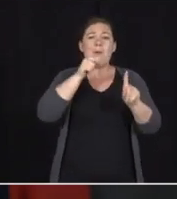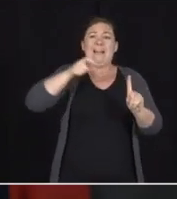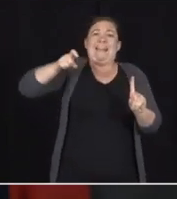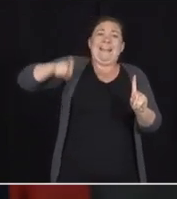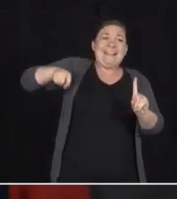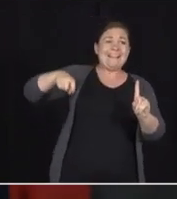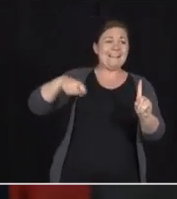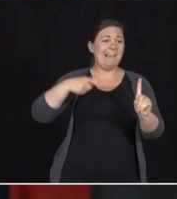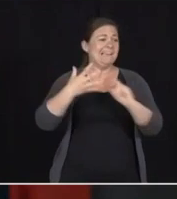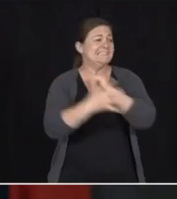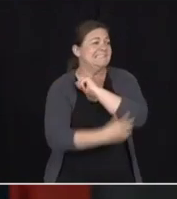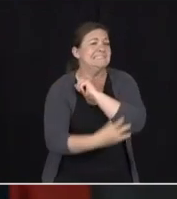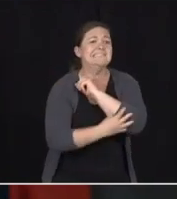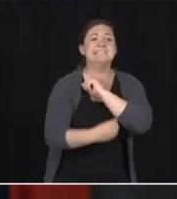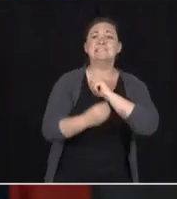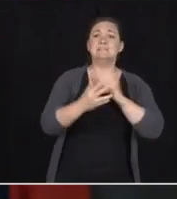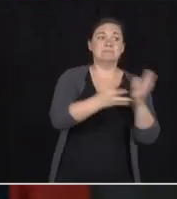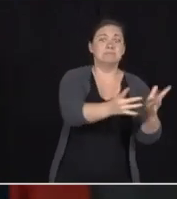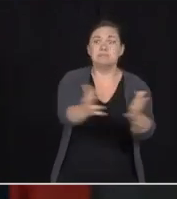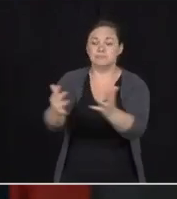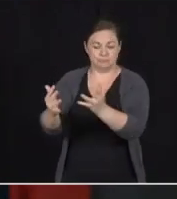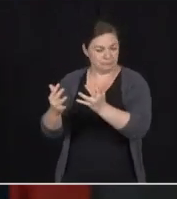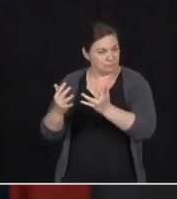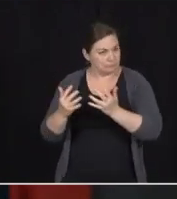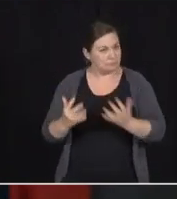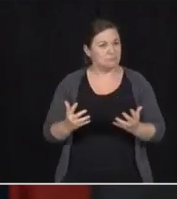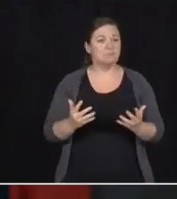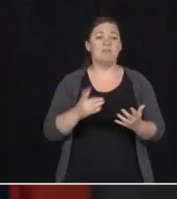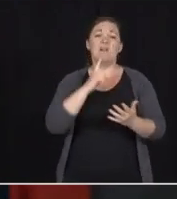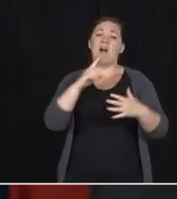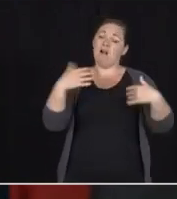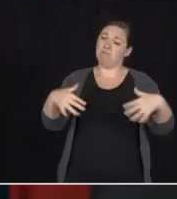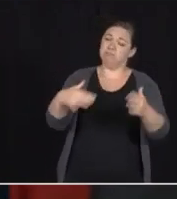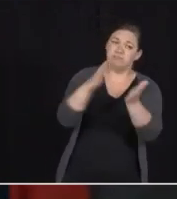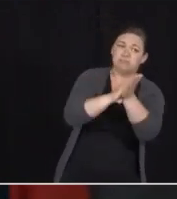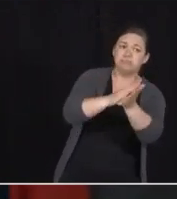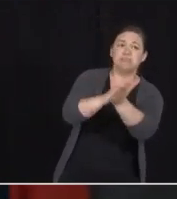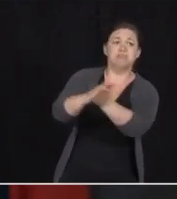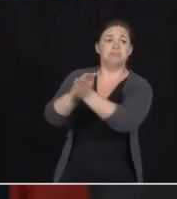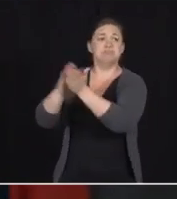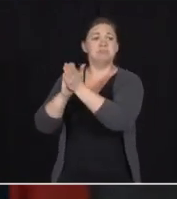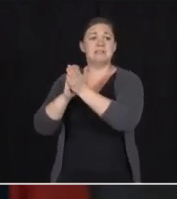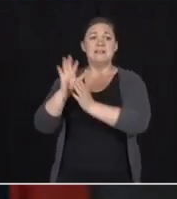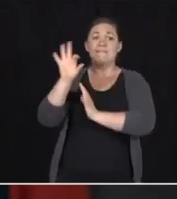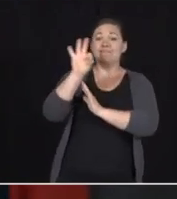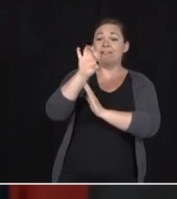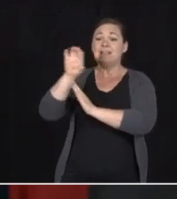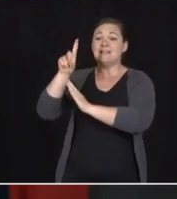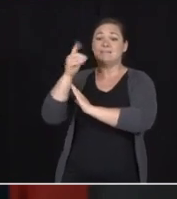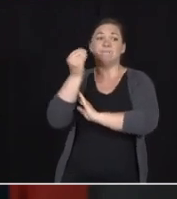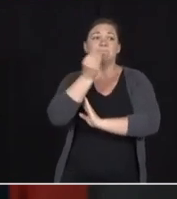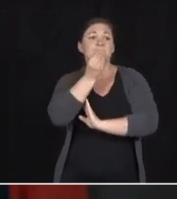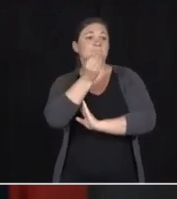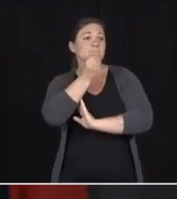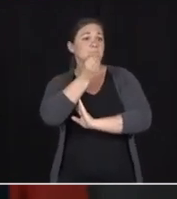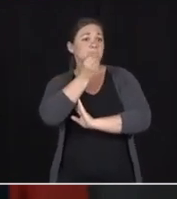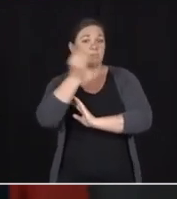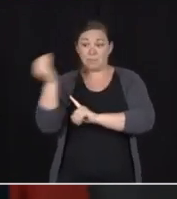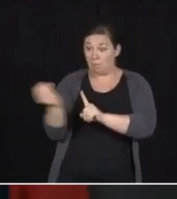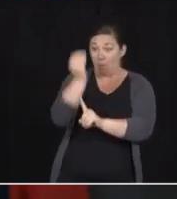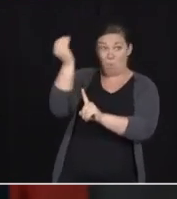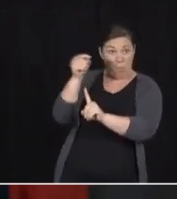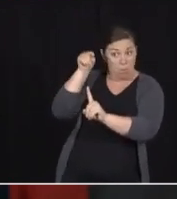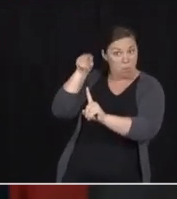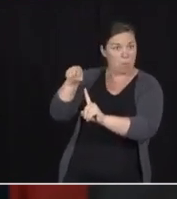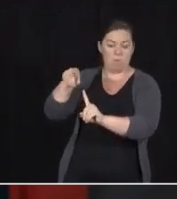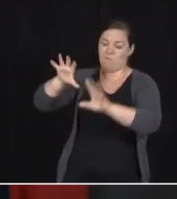city. And I also want to give a shout out to Feed Ontario. They were both there, incredible groups. My friends, it's